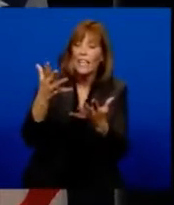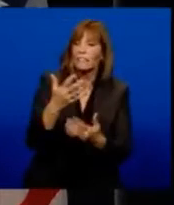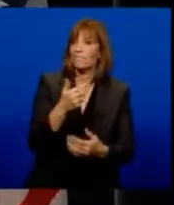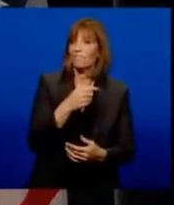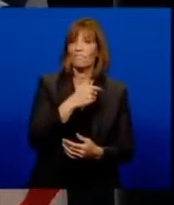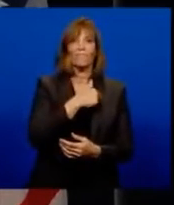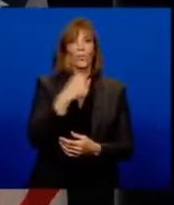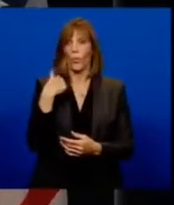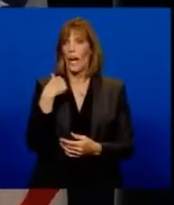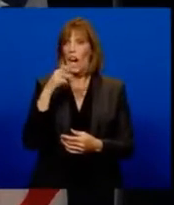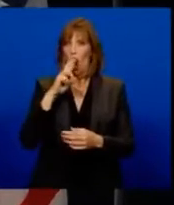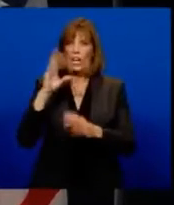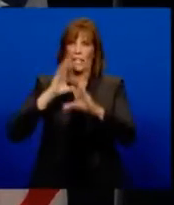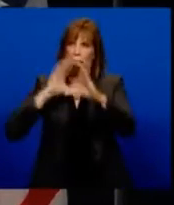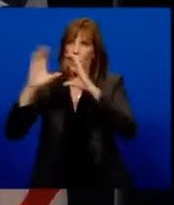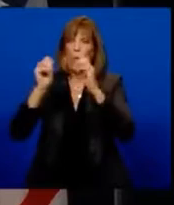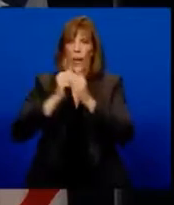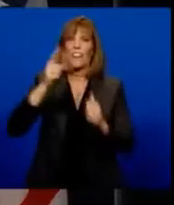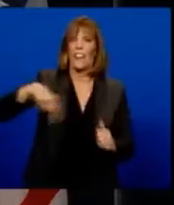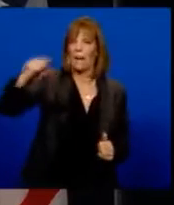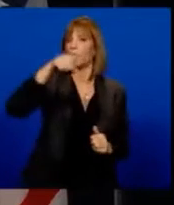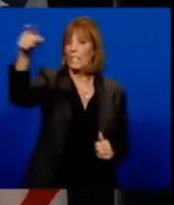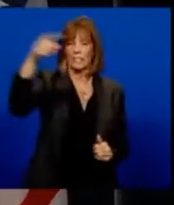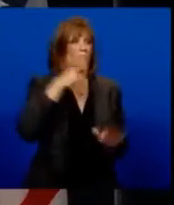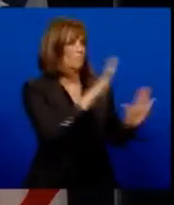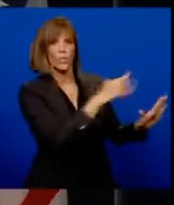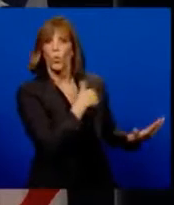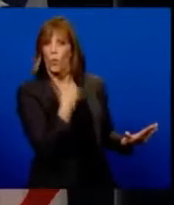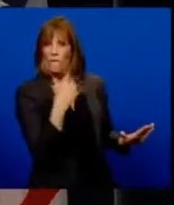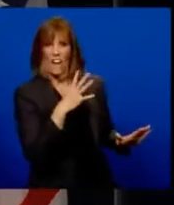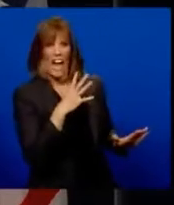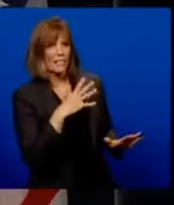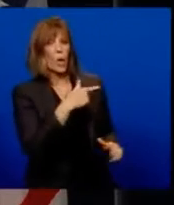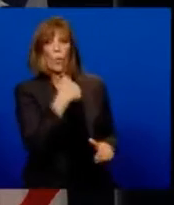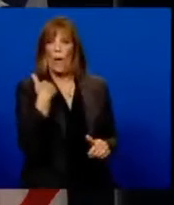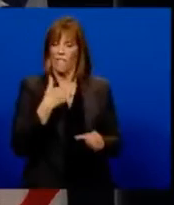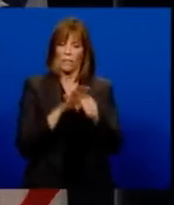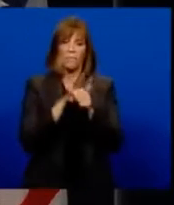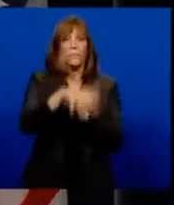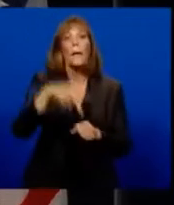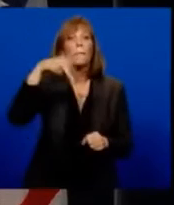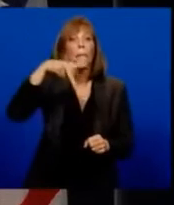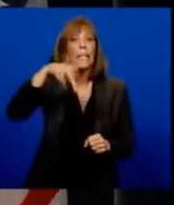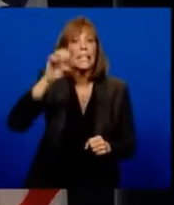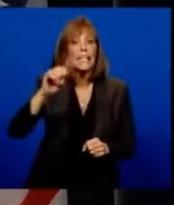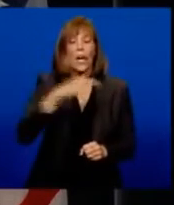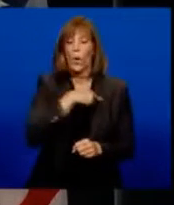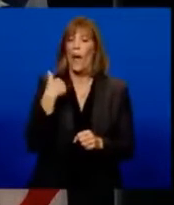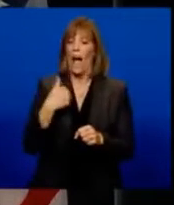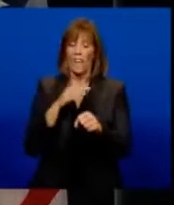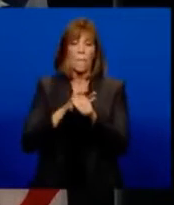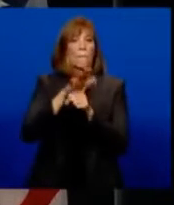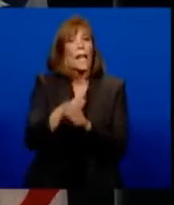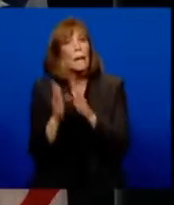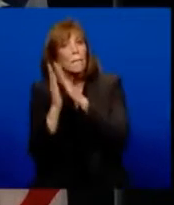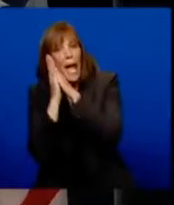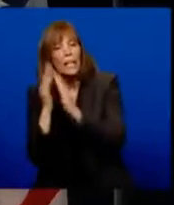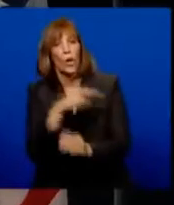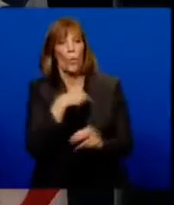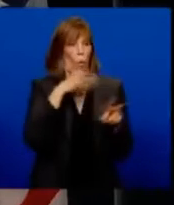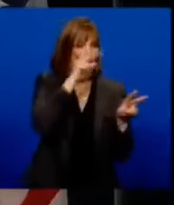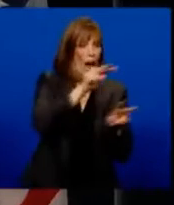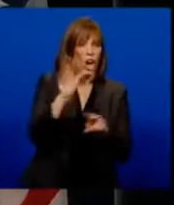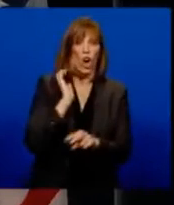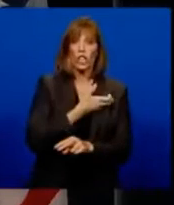they're indicating that they're doing fine, PPE is fine, they're at capacity, they're monitoring their workforce very